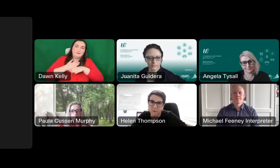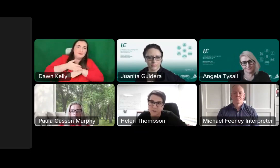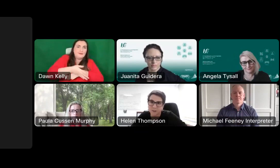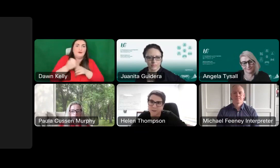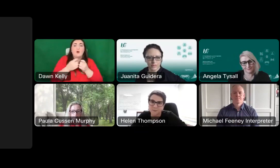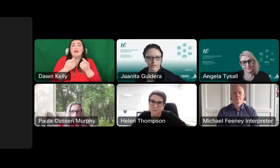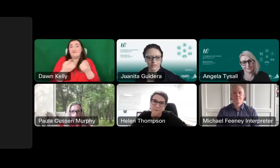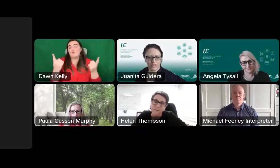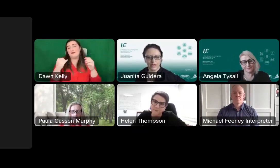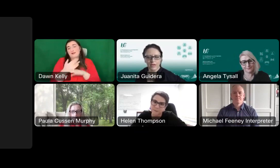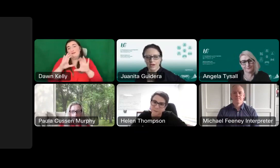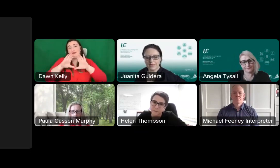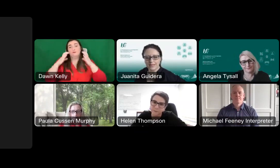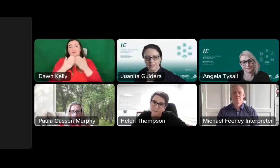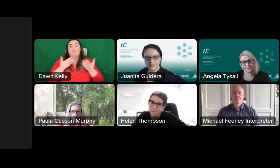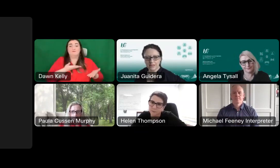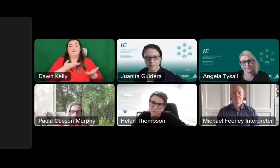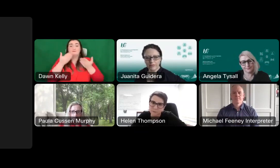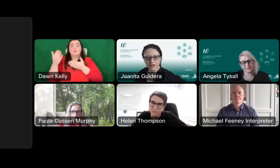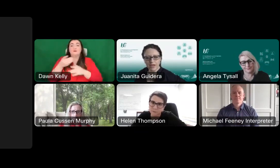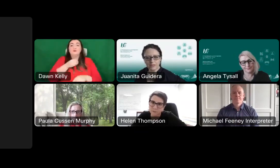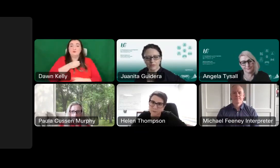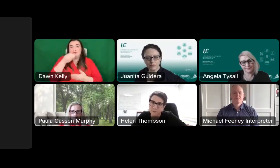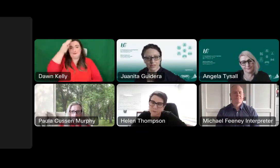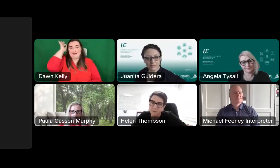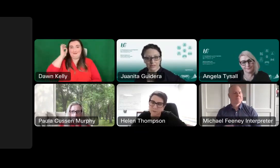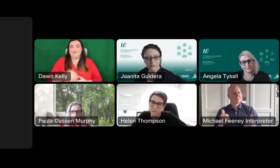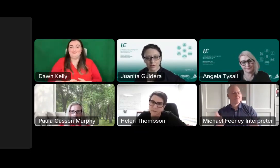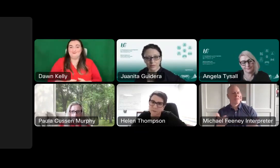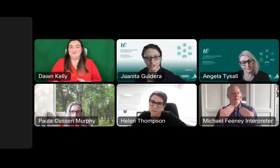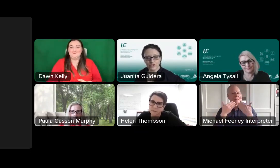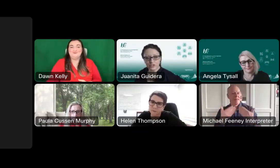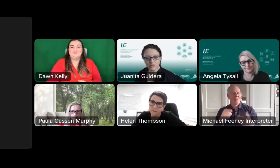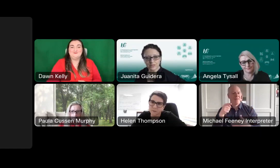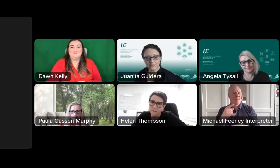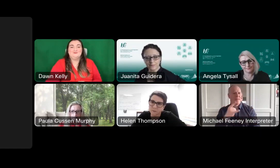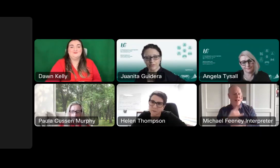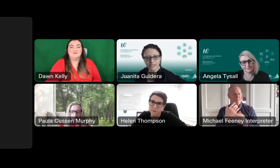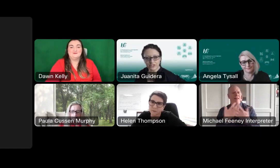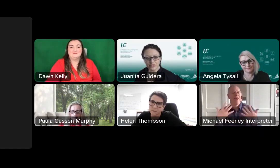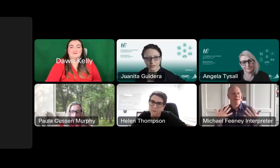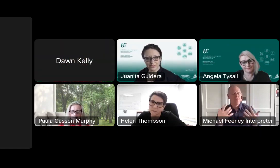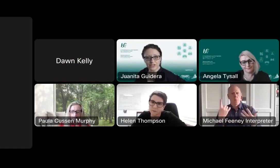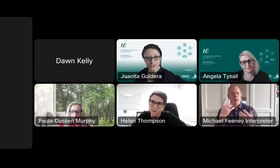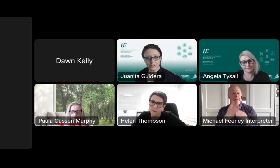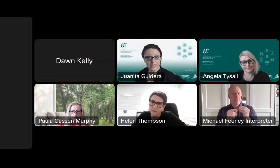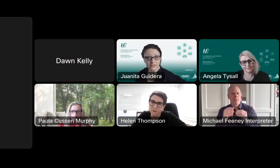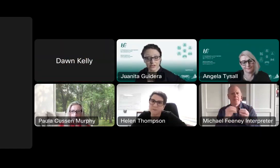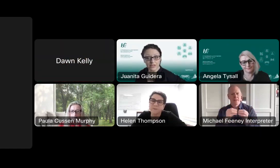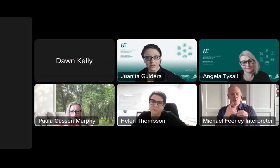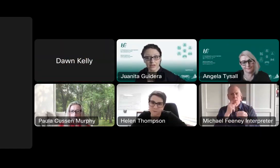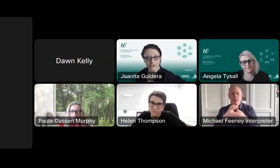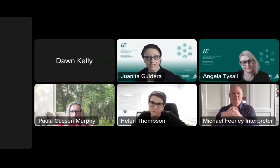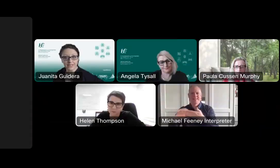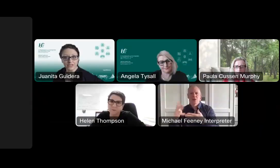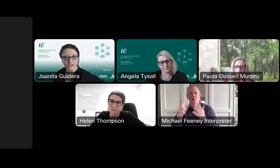within the community. Okay, I think that's helpful. I suppose one of the things that's coming up, and you touched on it, the relationship with Section 38 and